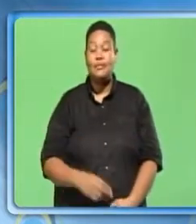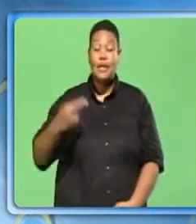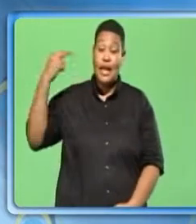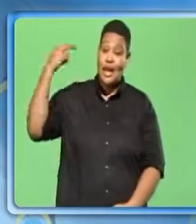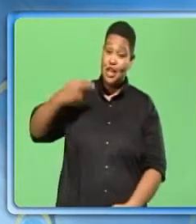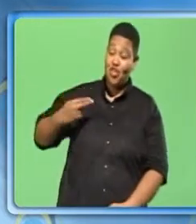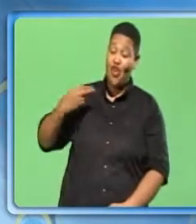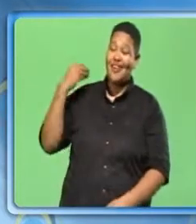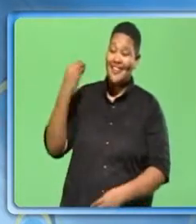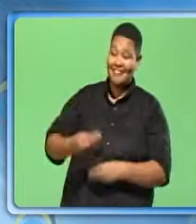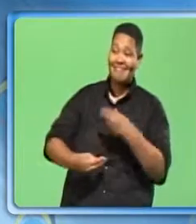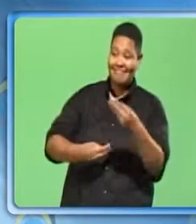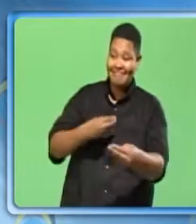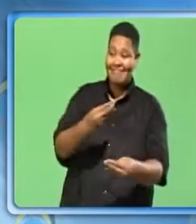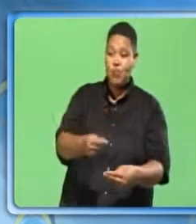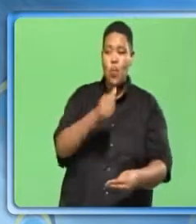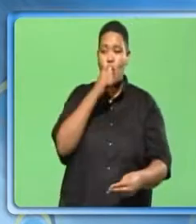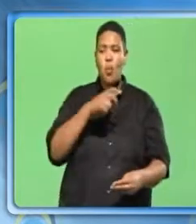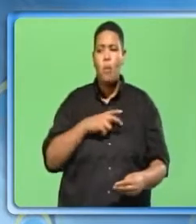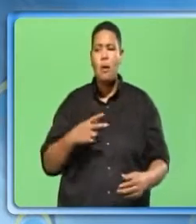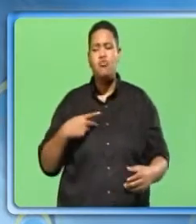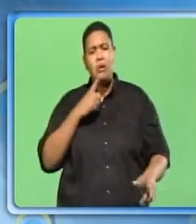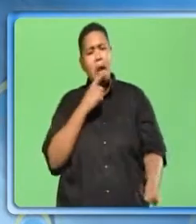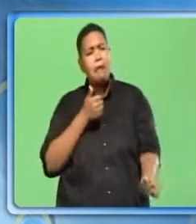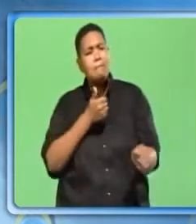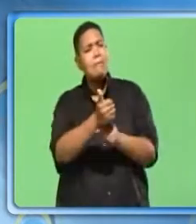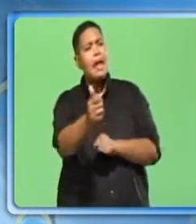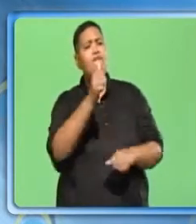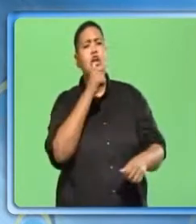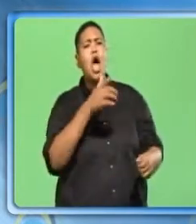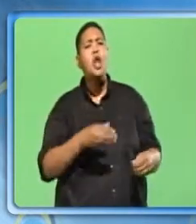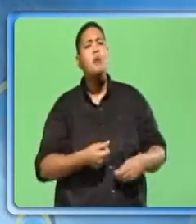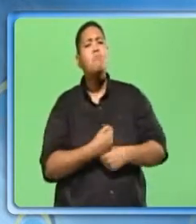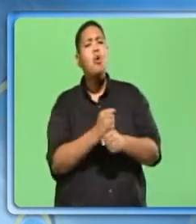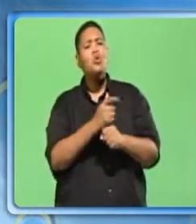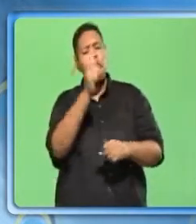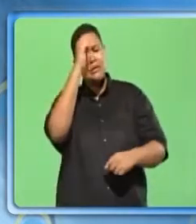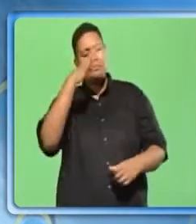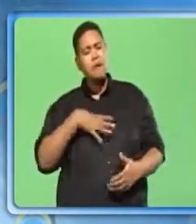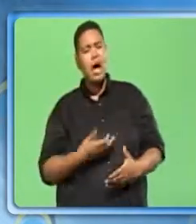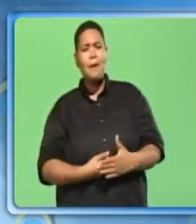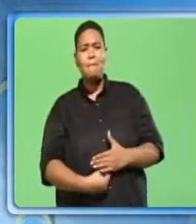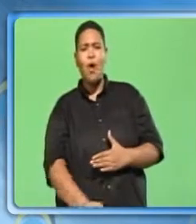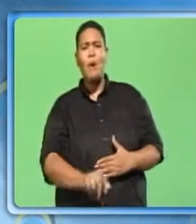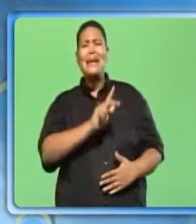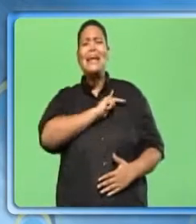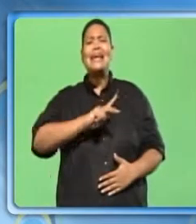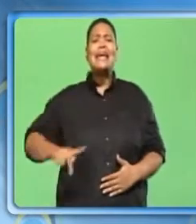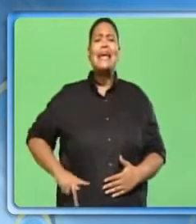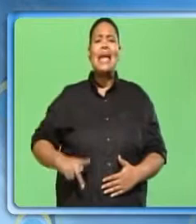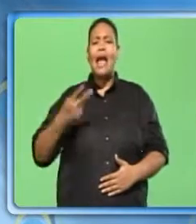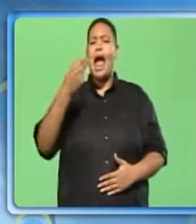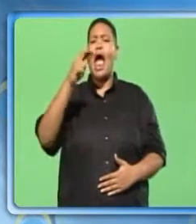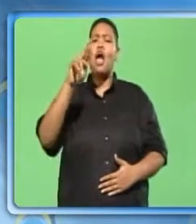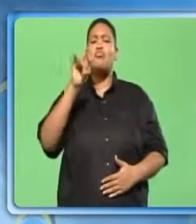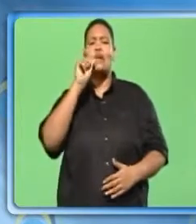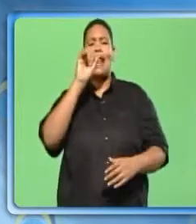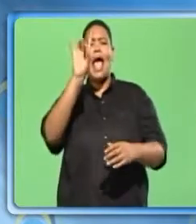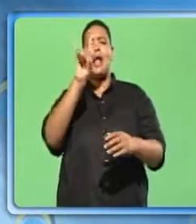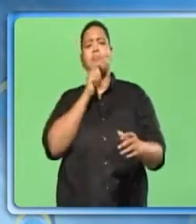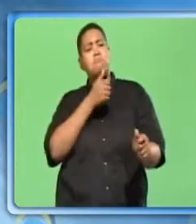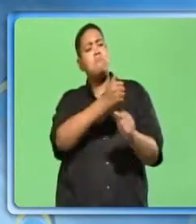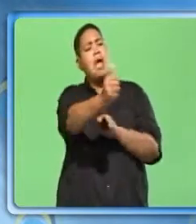Historically, women have been held responsible or blamed for not producing the male heir. King Henry VIII blamed his wife